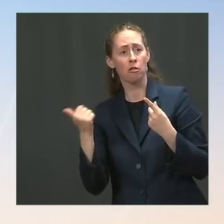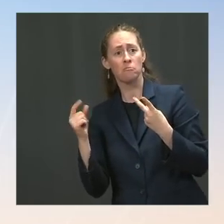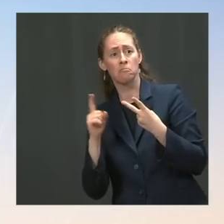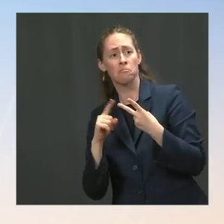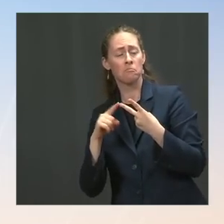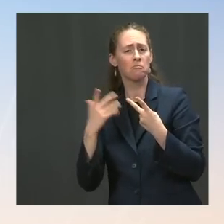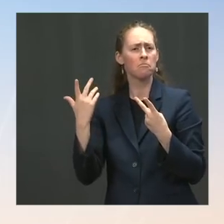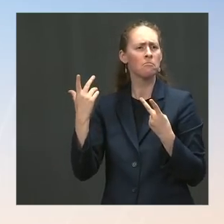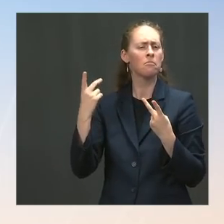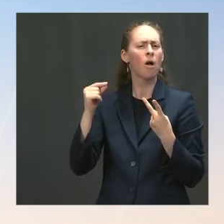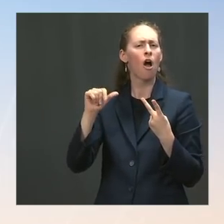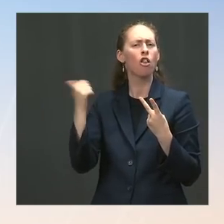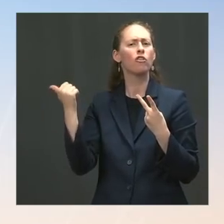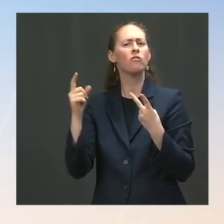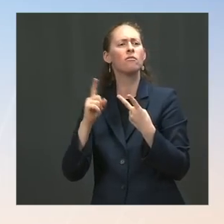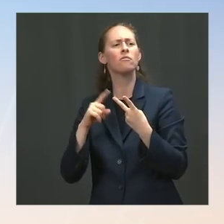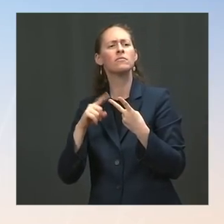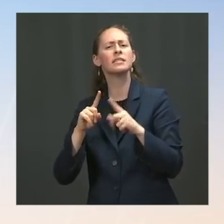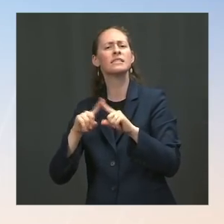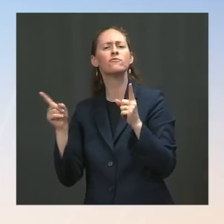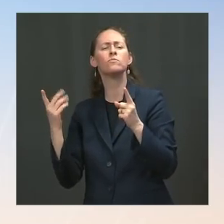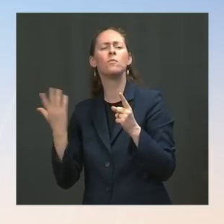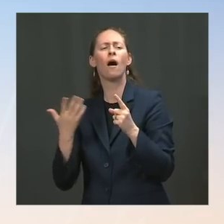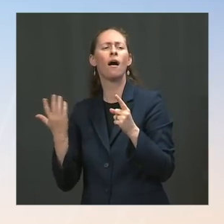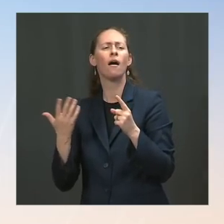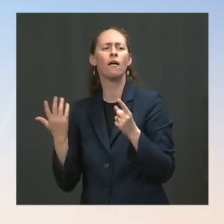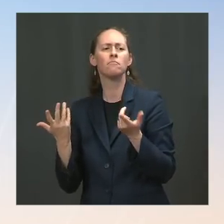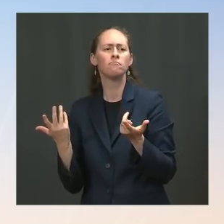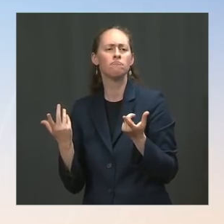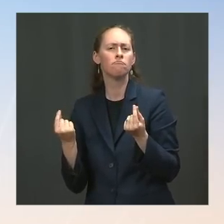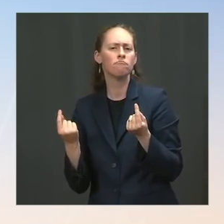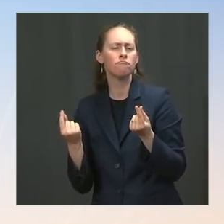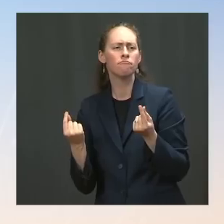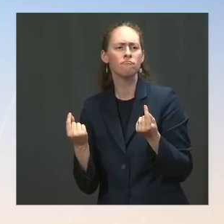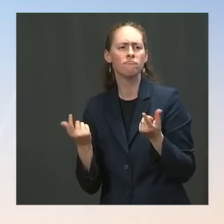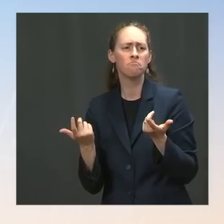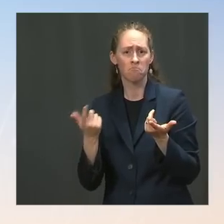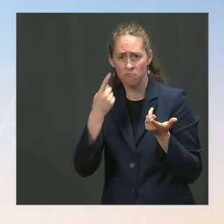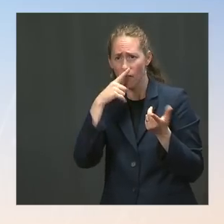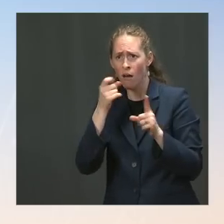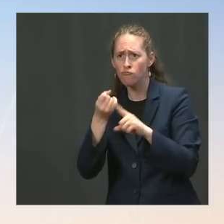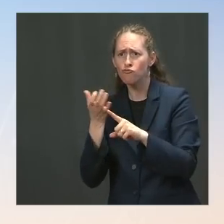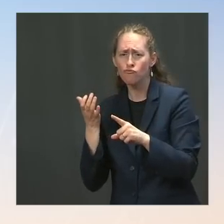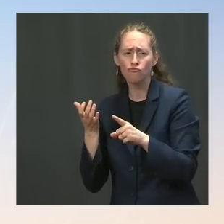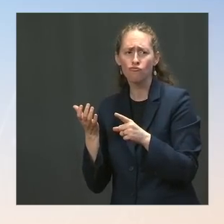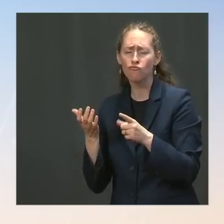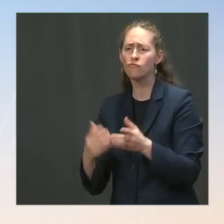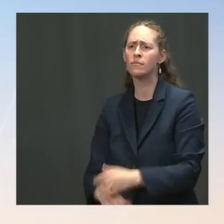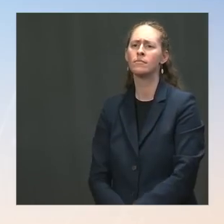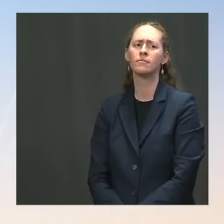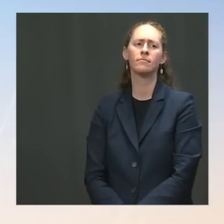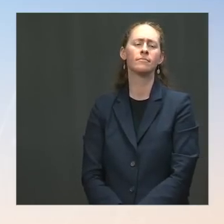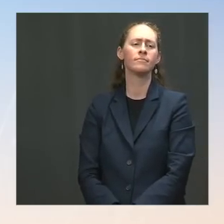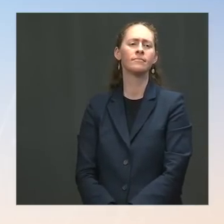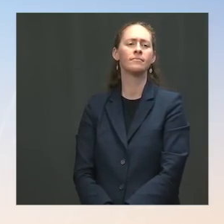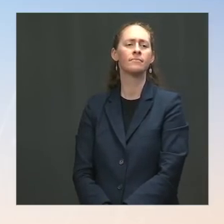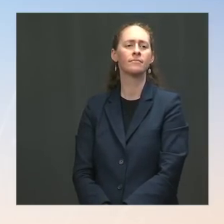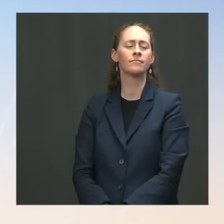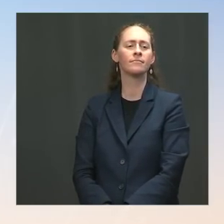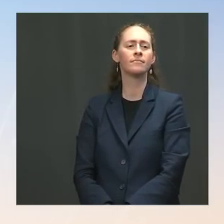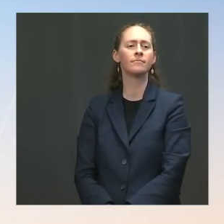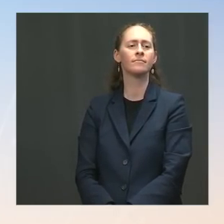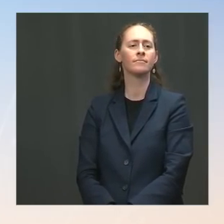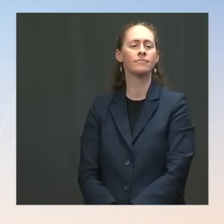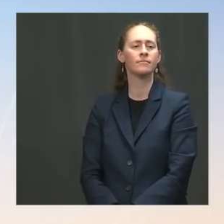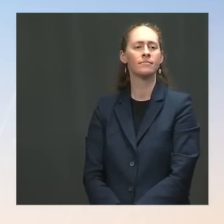tell us a little bit more about those alternative pathways that are under discussion? And relatedly, does the U.S. have concerns that if it doesn't